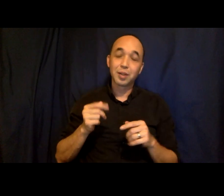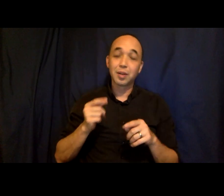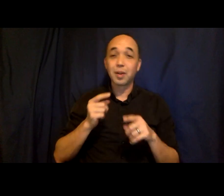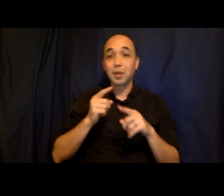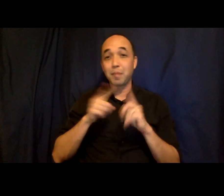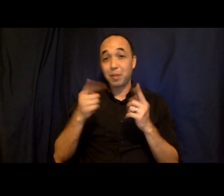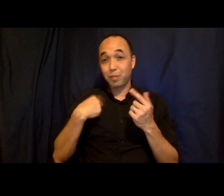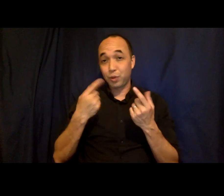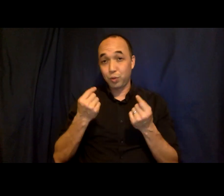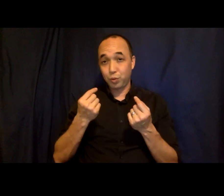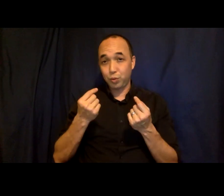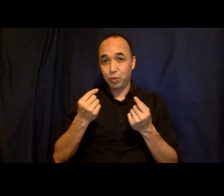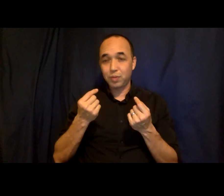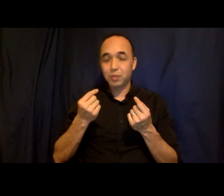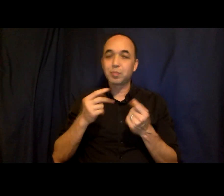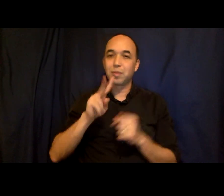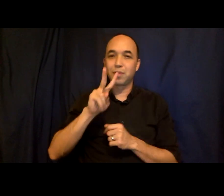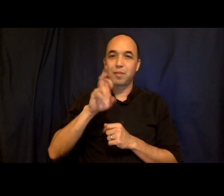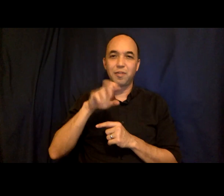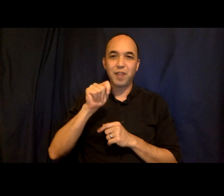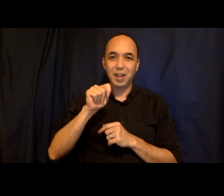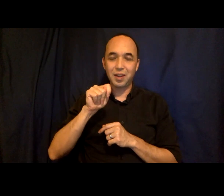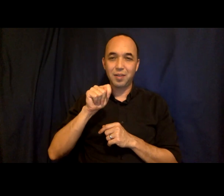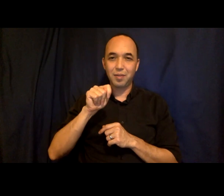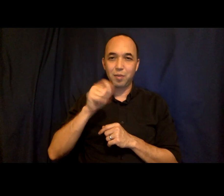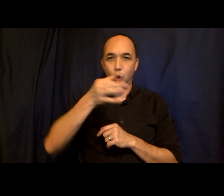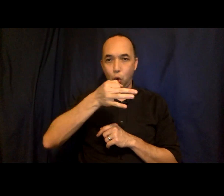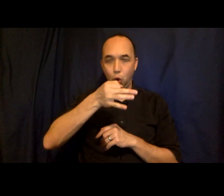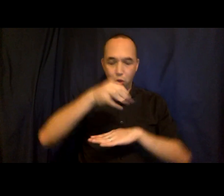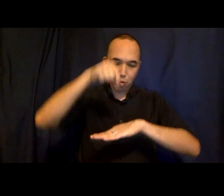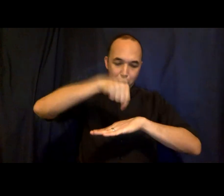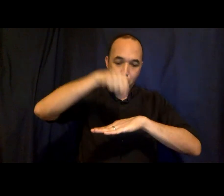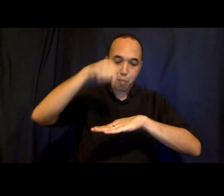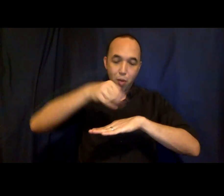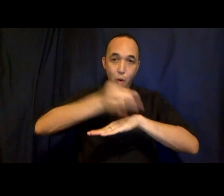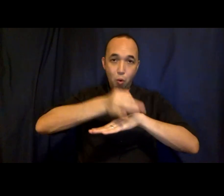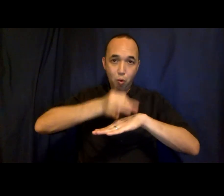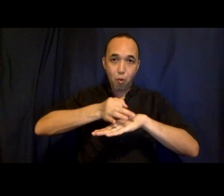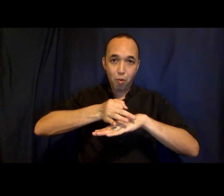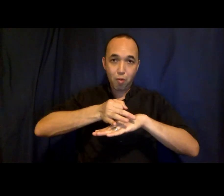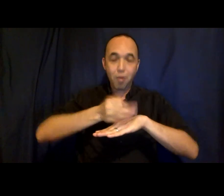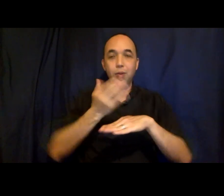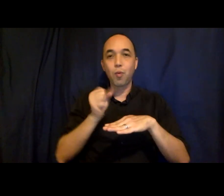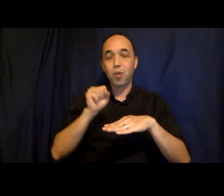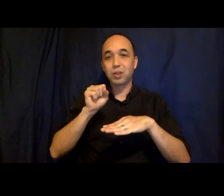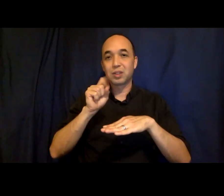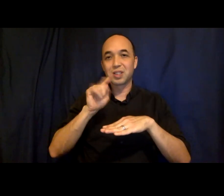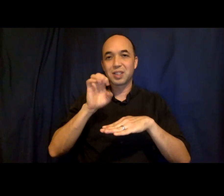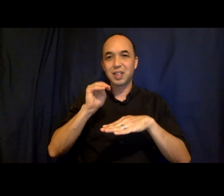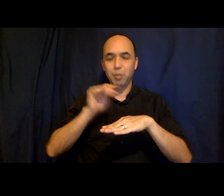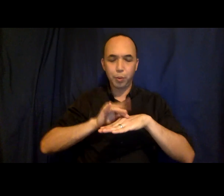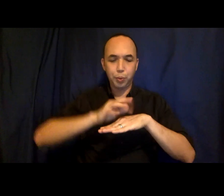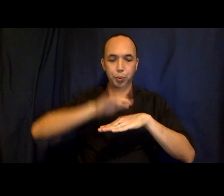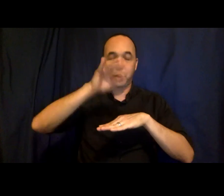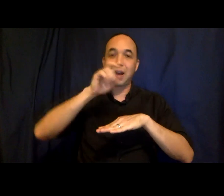I'm doing is making little ventilation holes in the top of this. So you want to be able to, you want steam to release, otherwise it's going to puff it up too much and it's